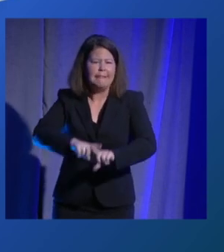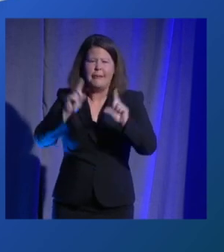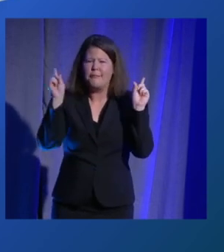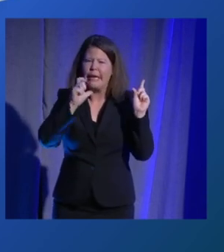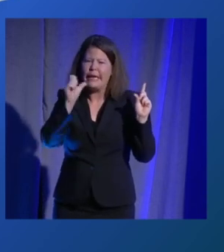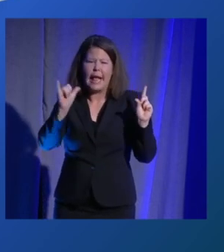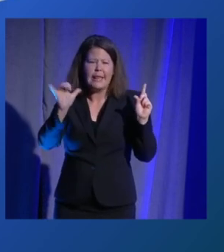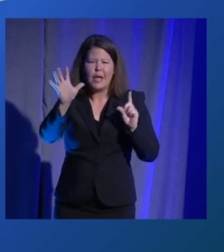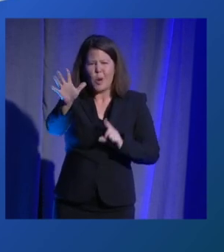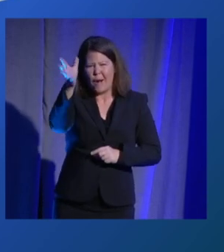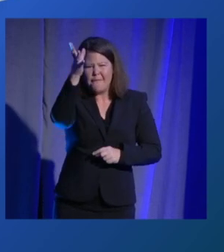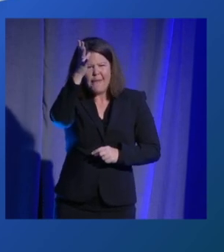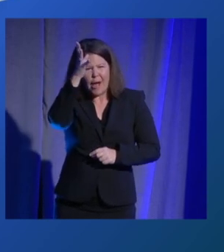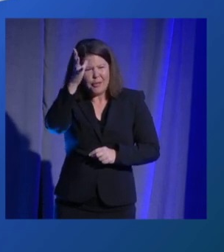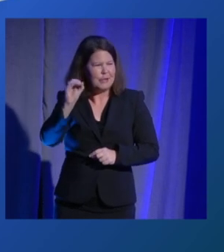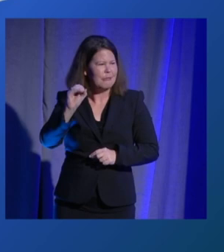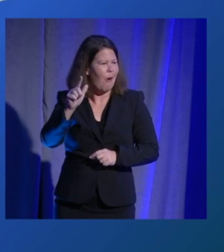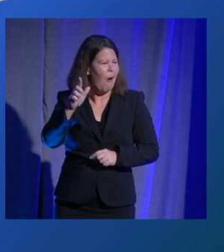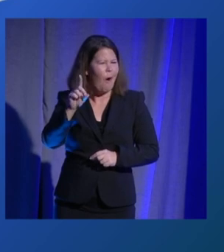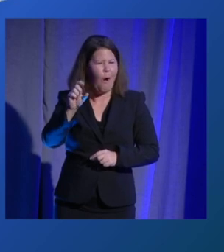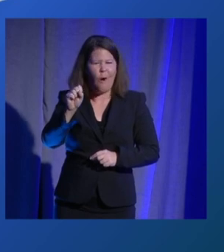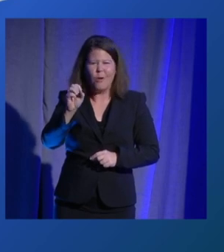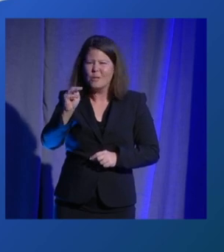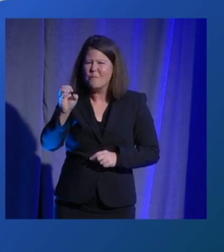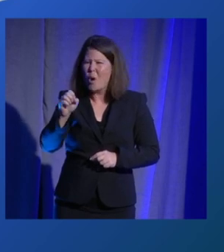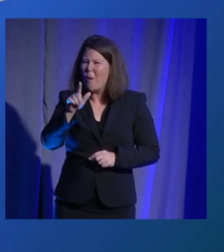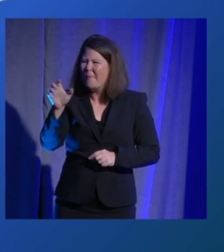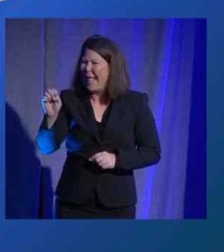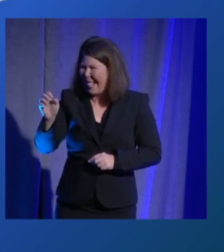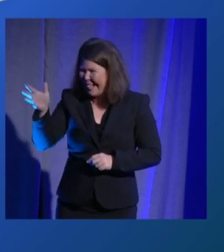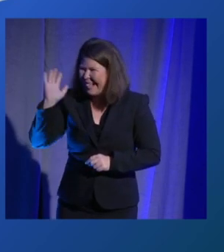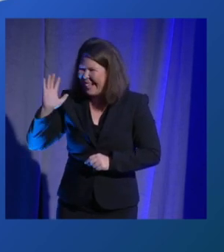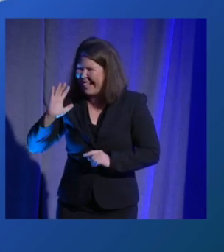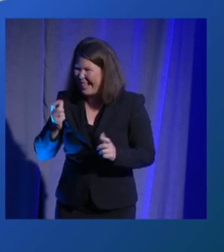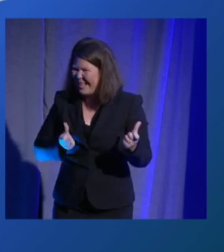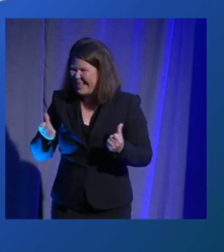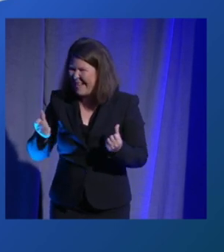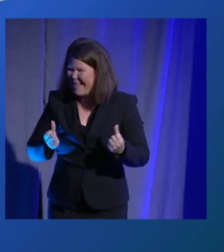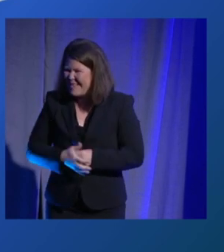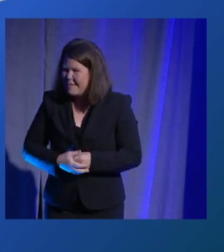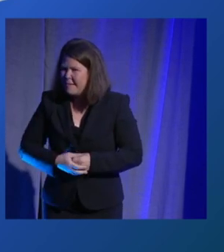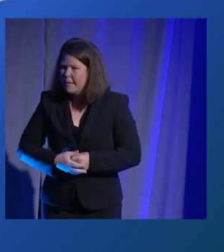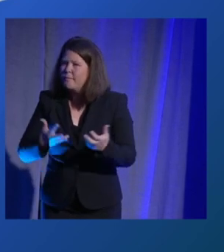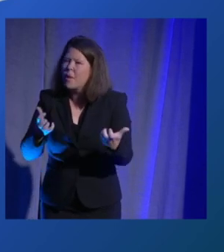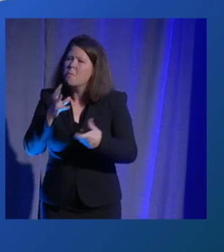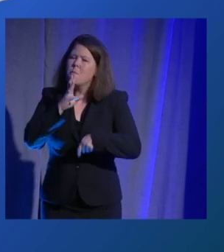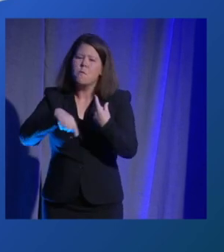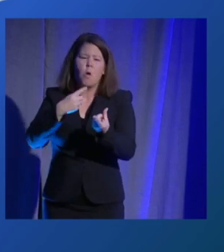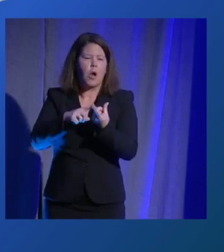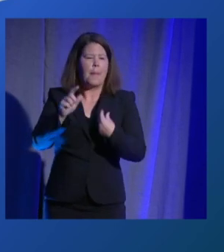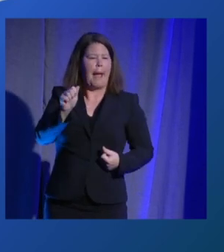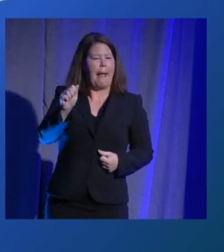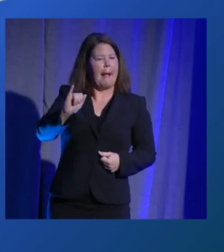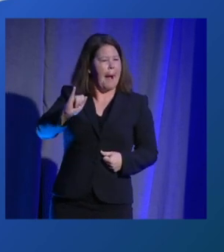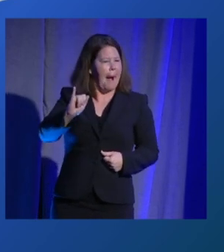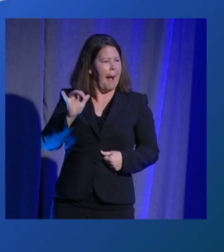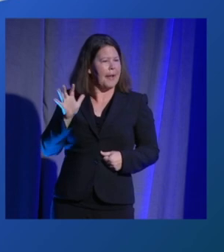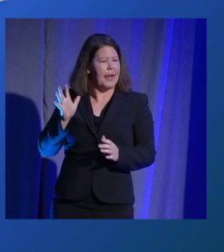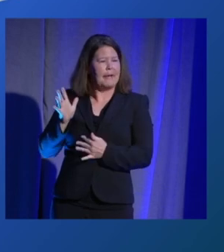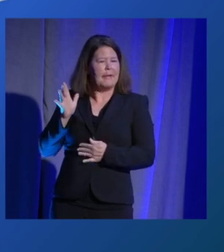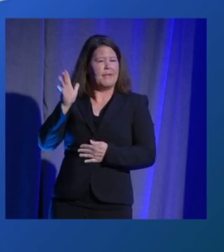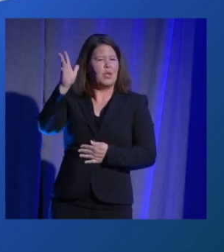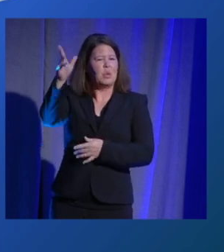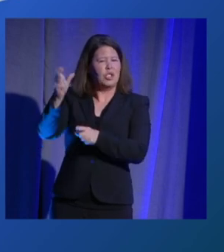the impact but how generative Ai and its future derivatives will fundamentally